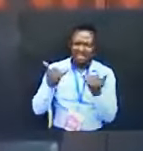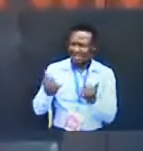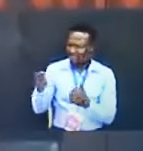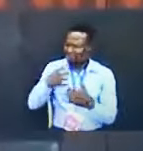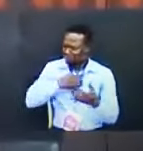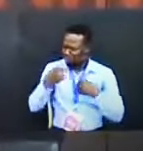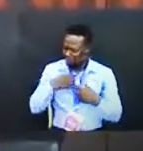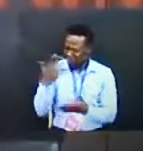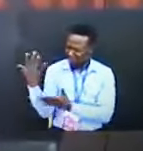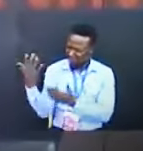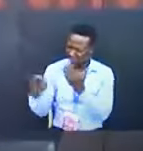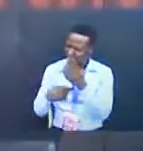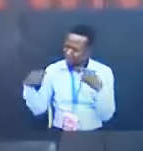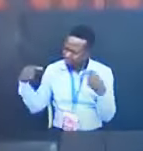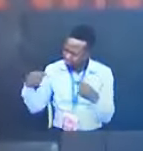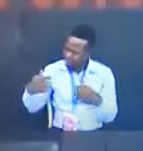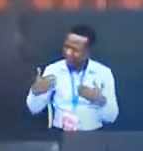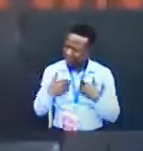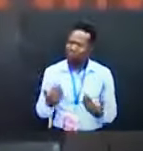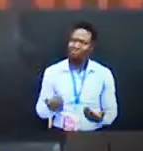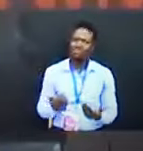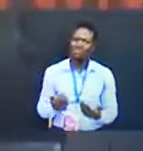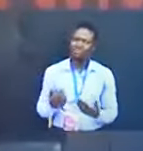of the hands.